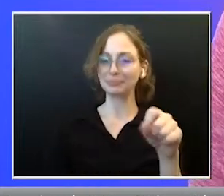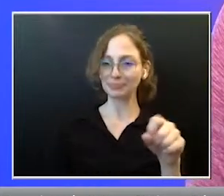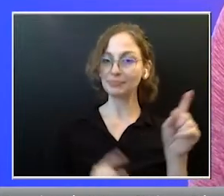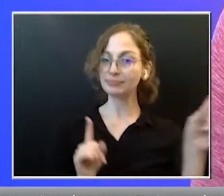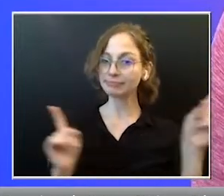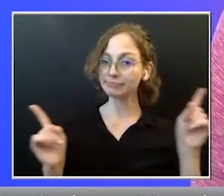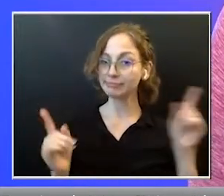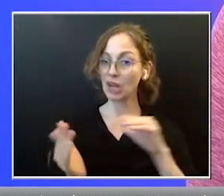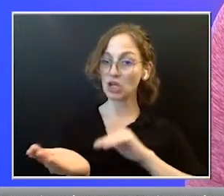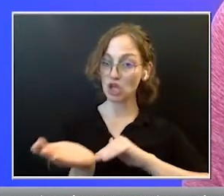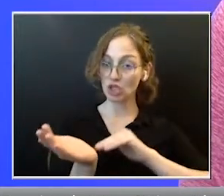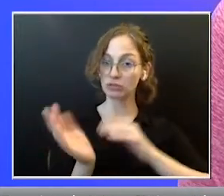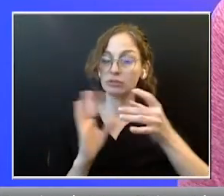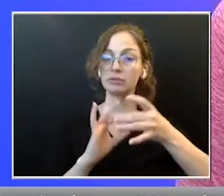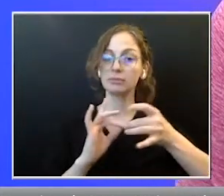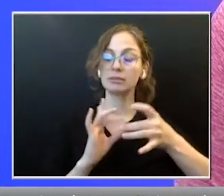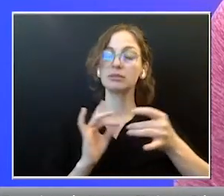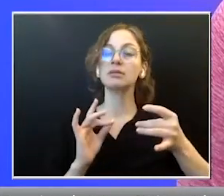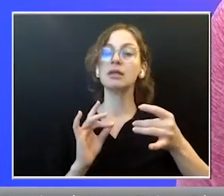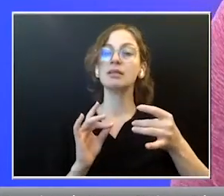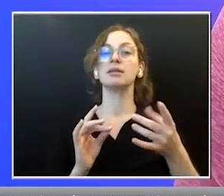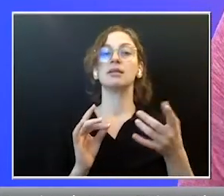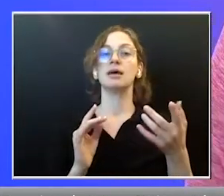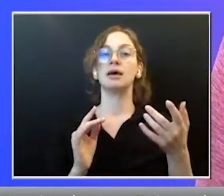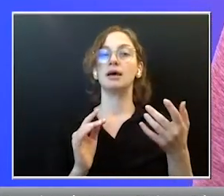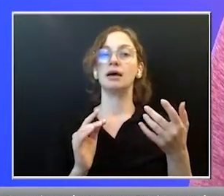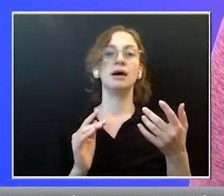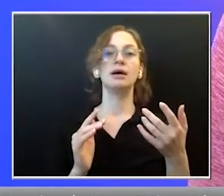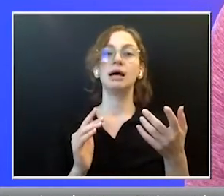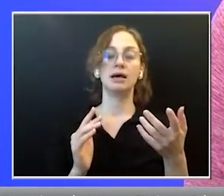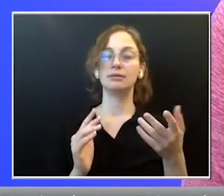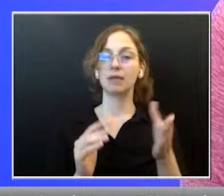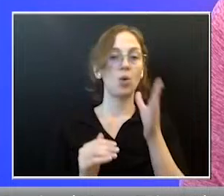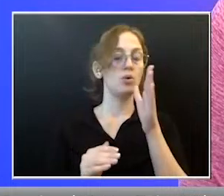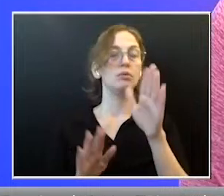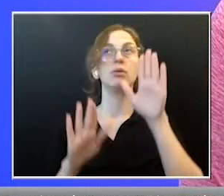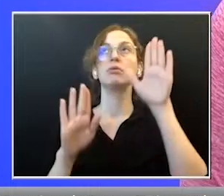saying that, you know, it would be wonderful if